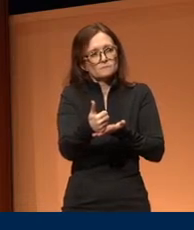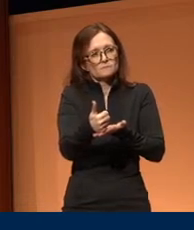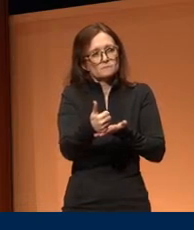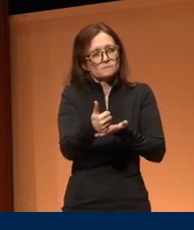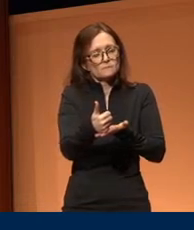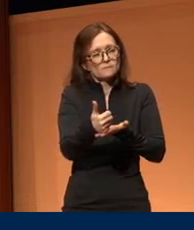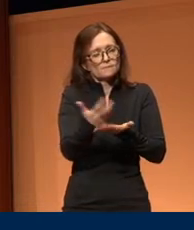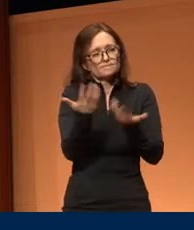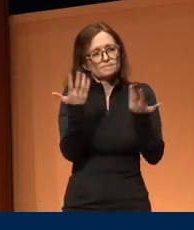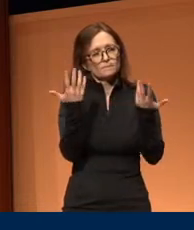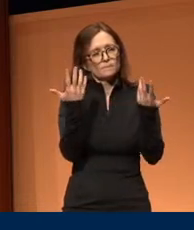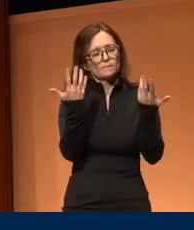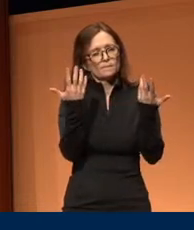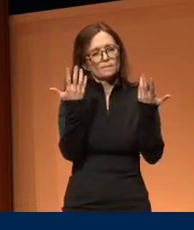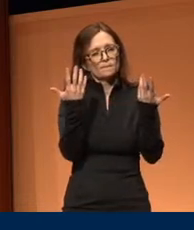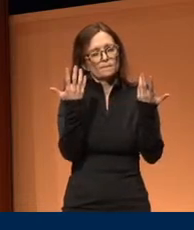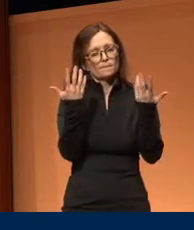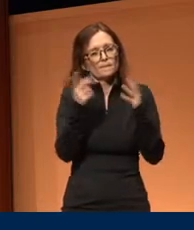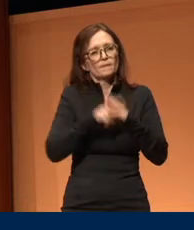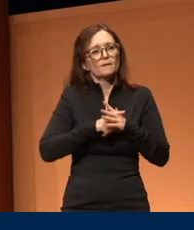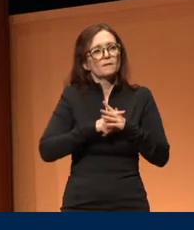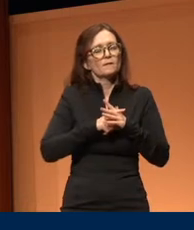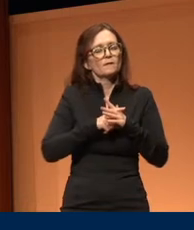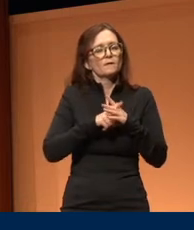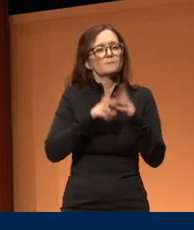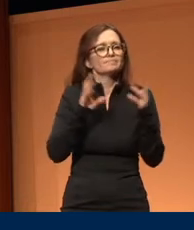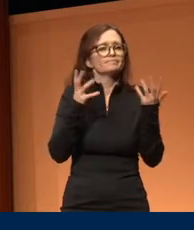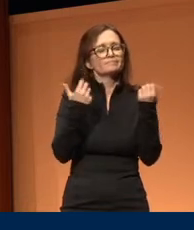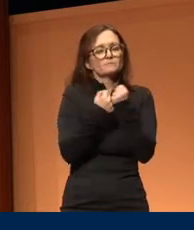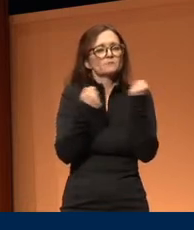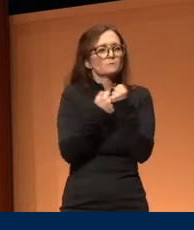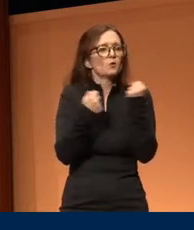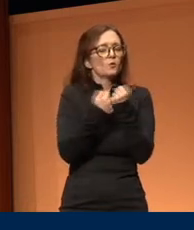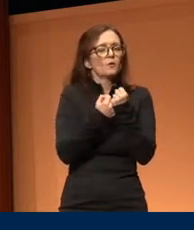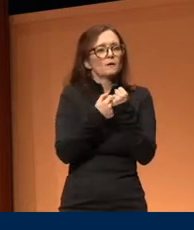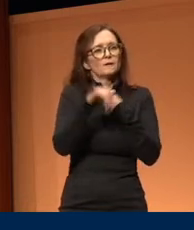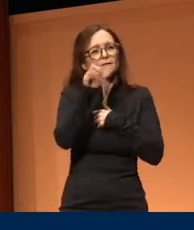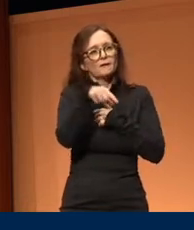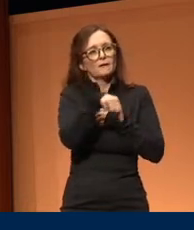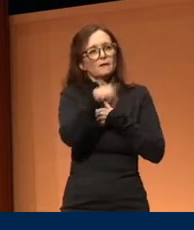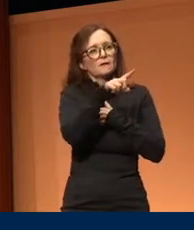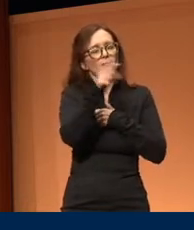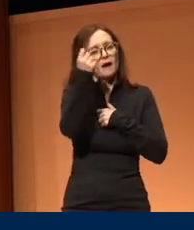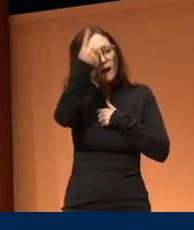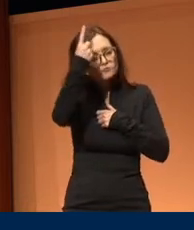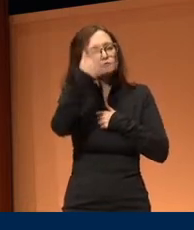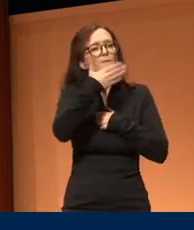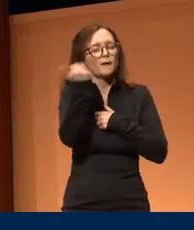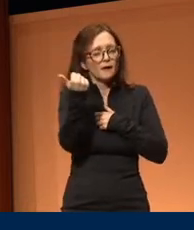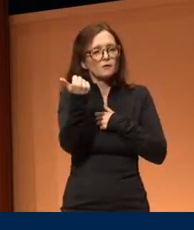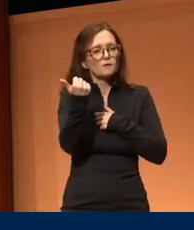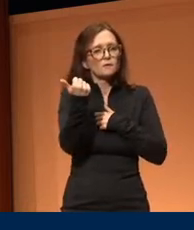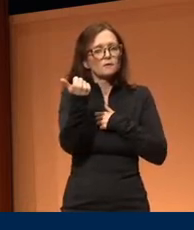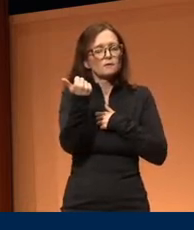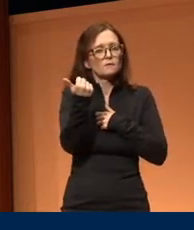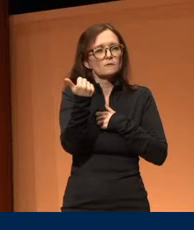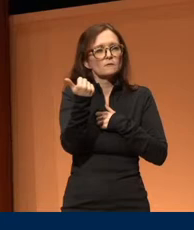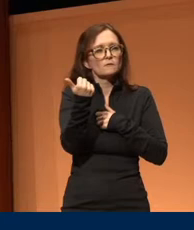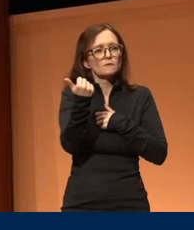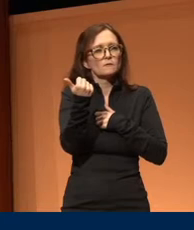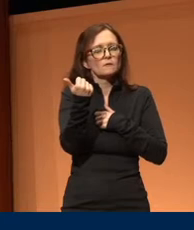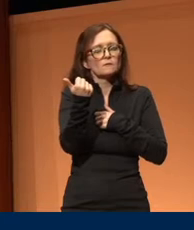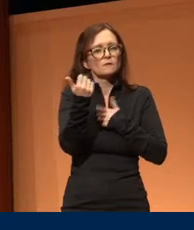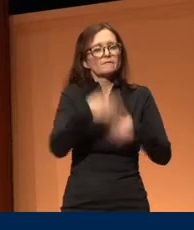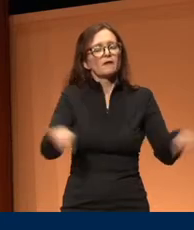make the supporters of euthanasia and assisted dying understand better the